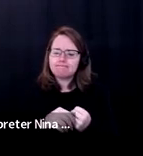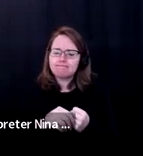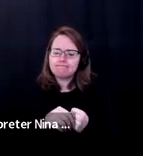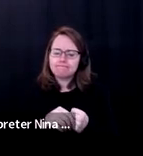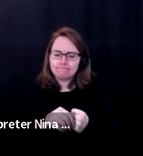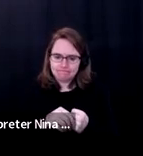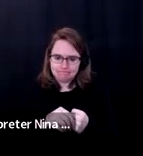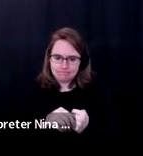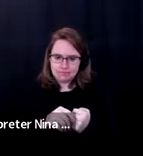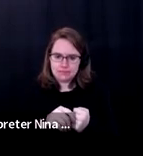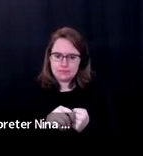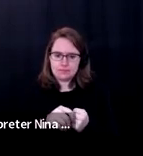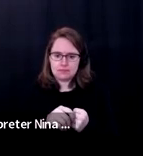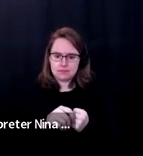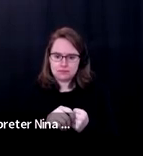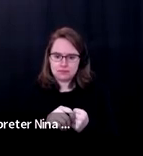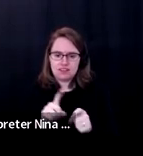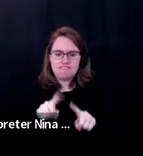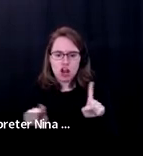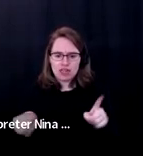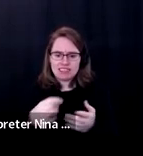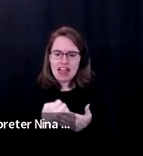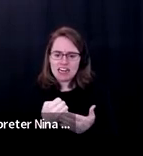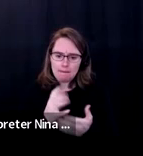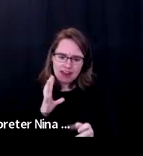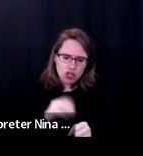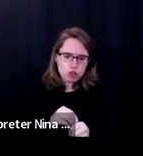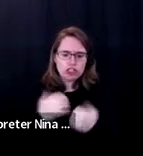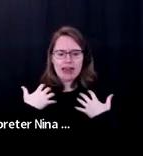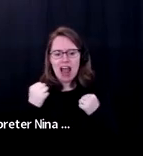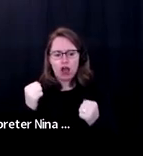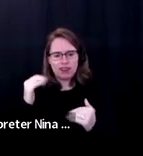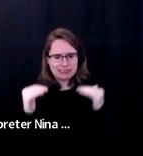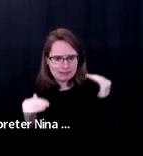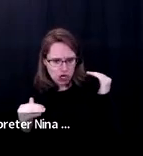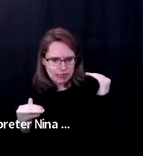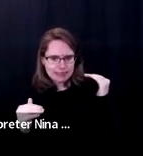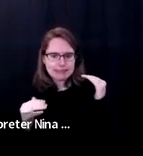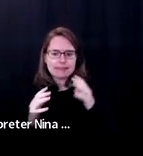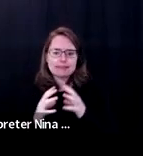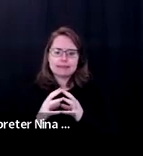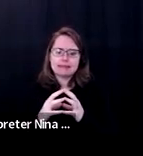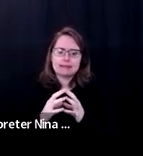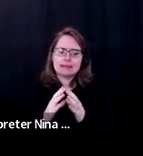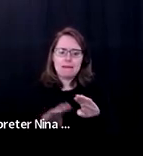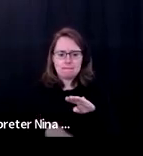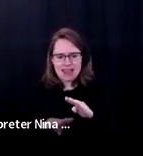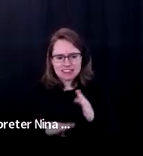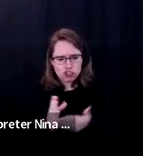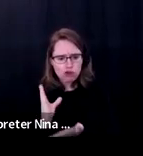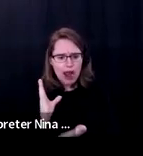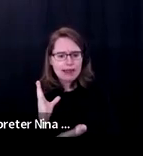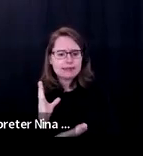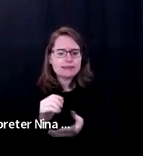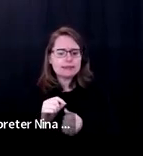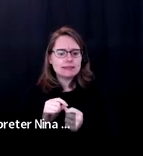So we got barriers to economic inclusion. We have health disparities, basic rights.